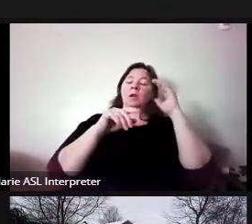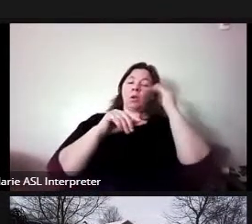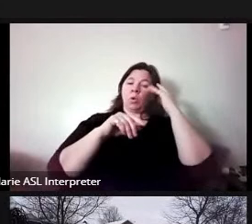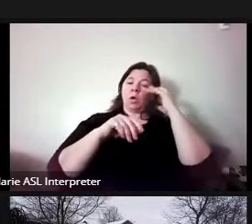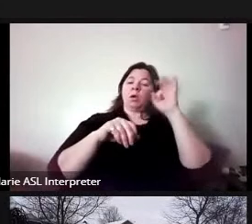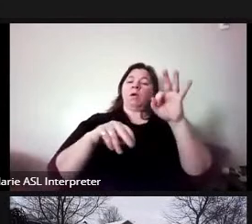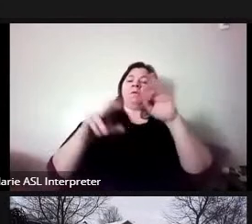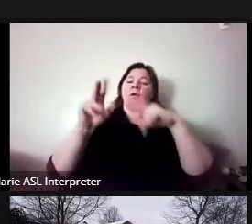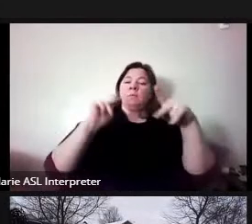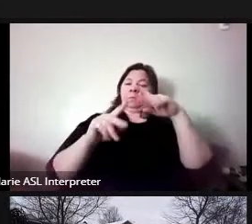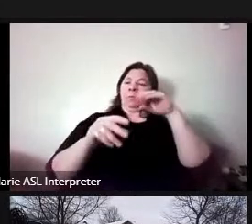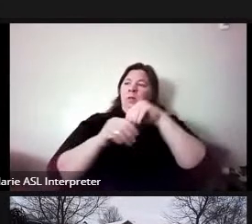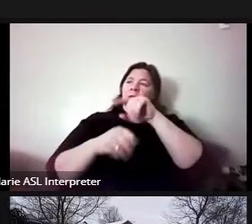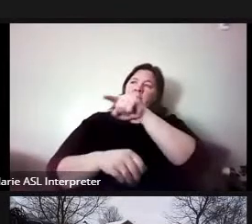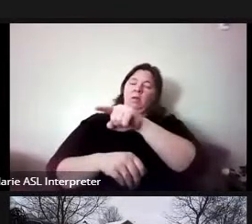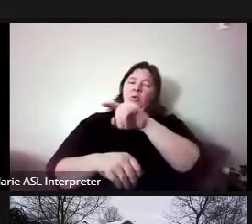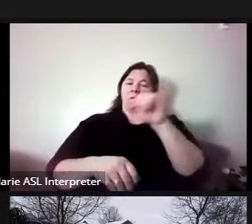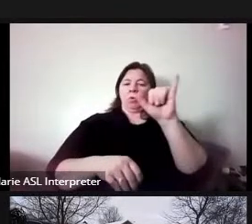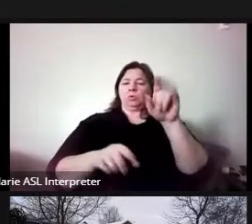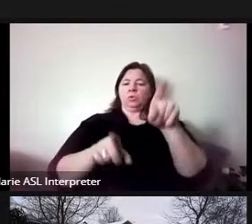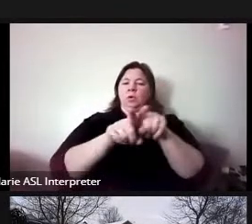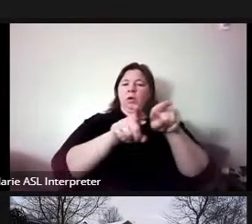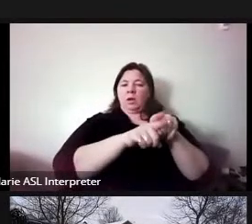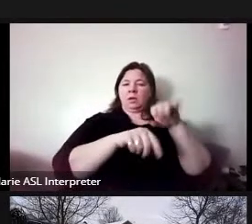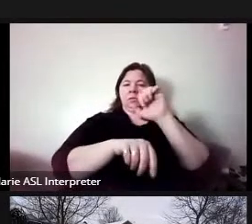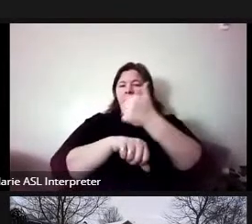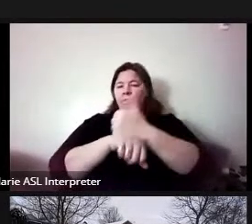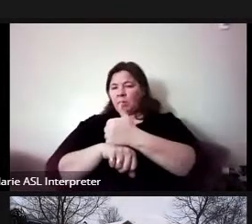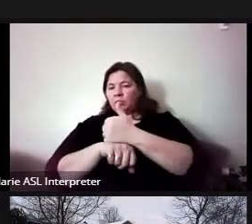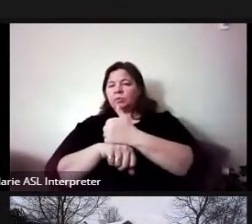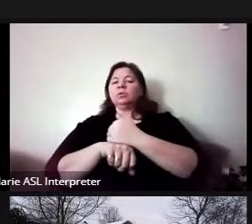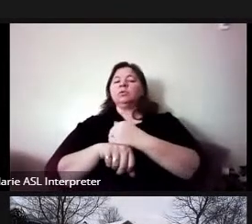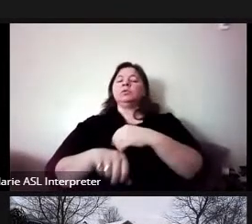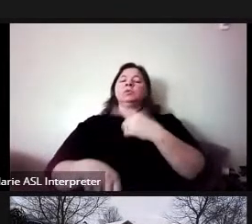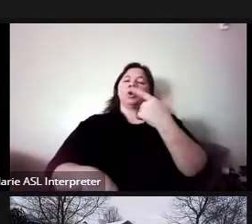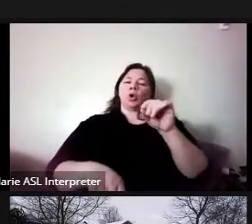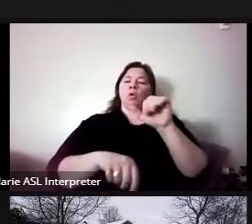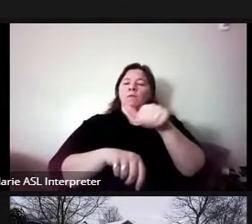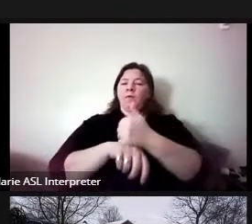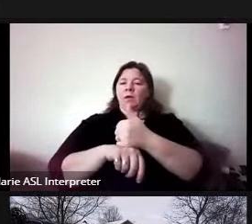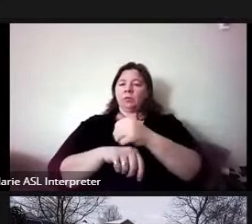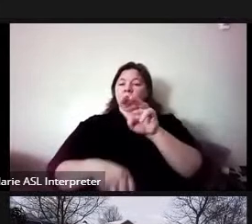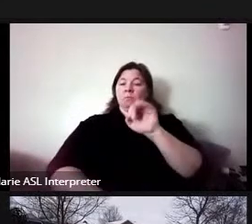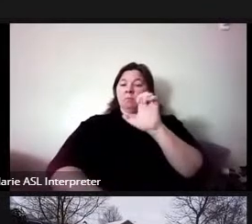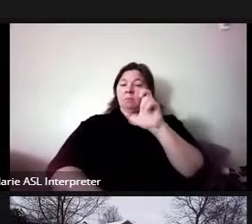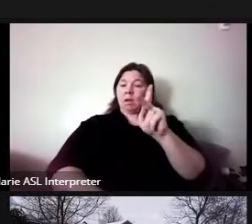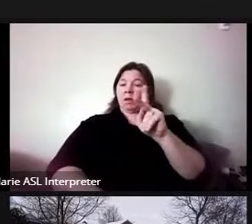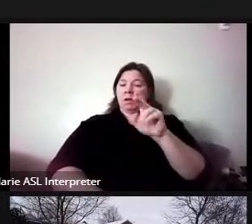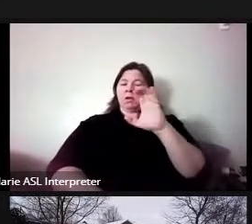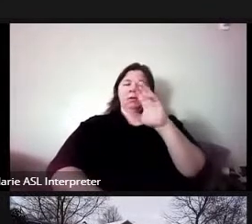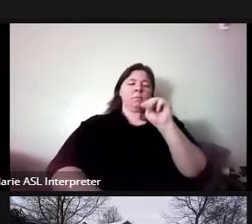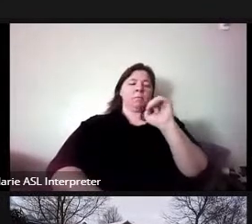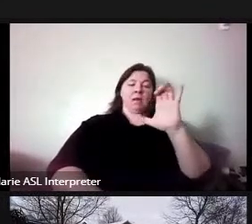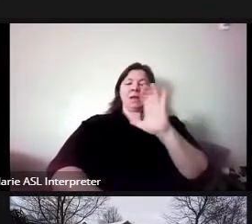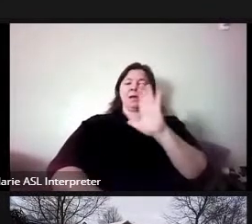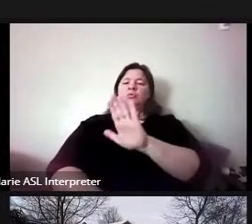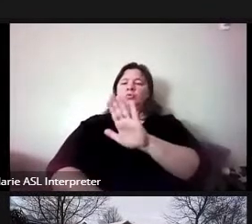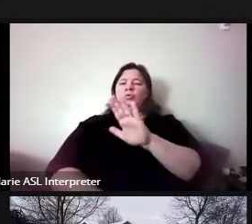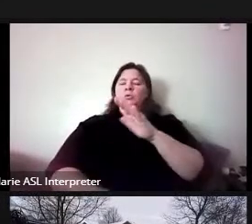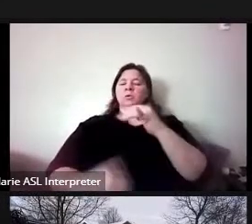people who reside in them as co-founders. So Julie, go ahead. The mic is yours. Thank you so much,